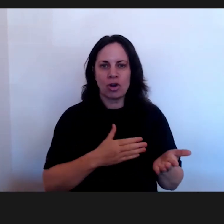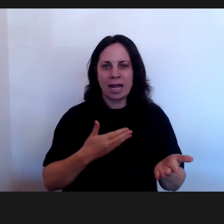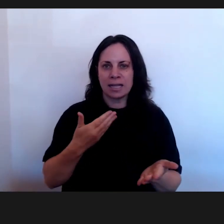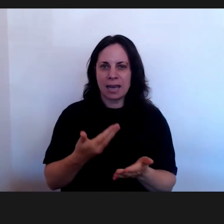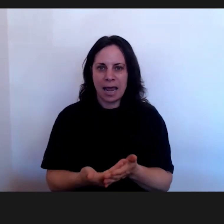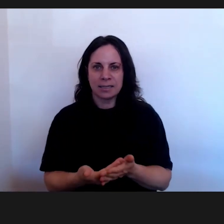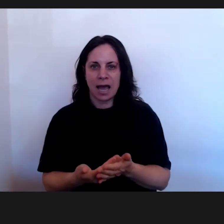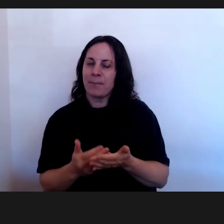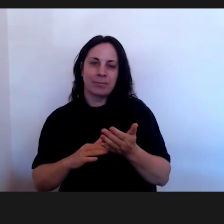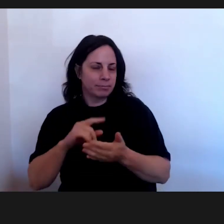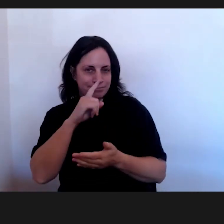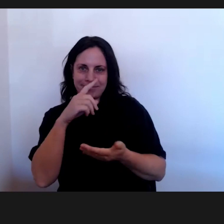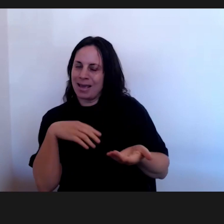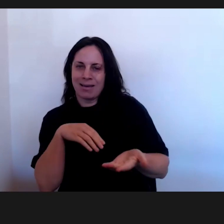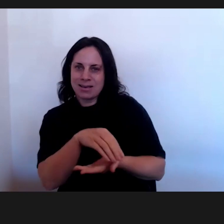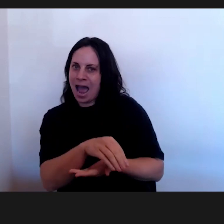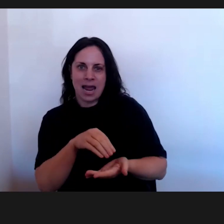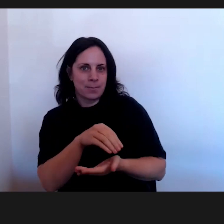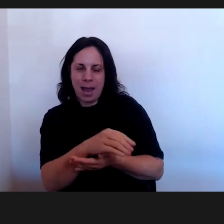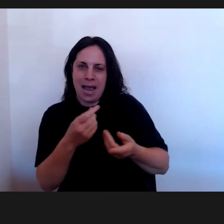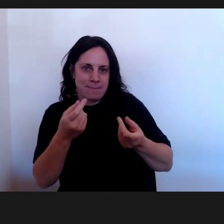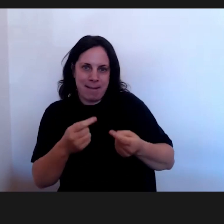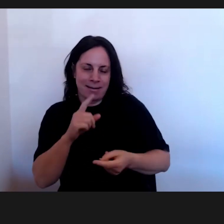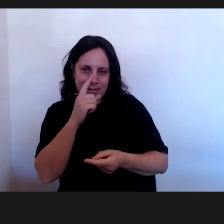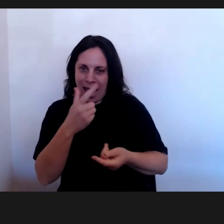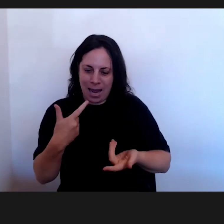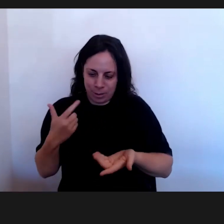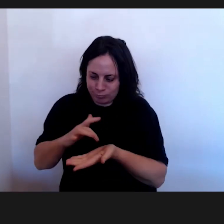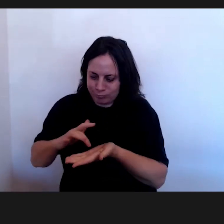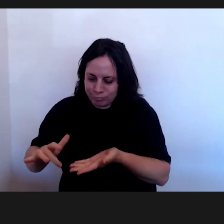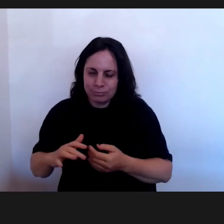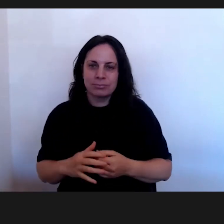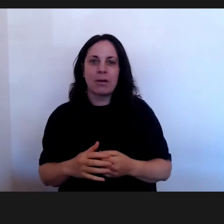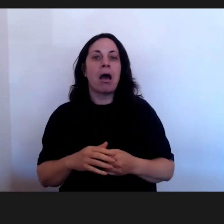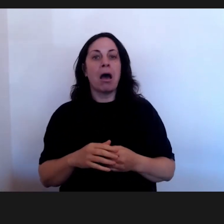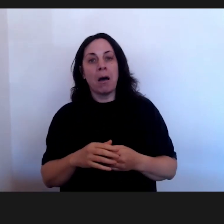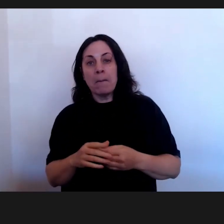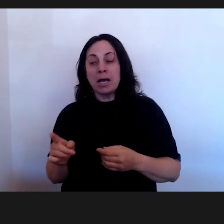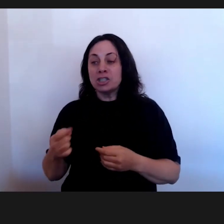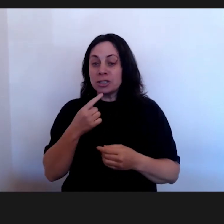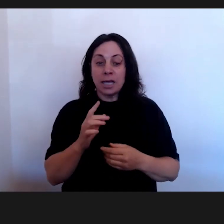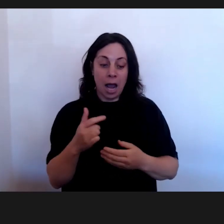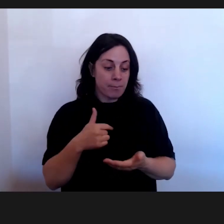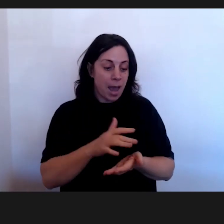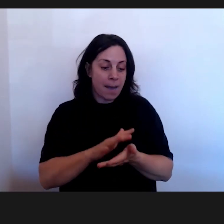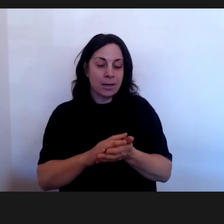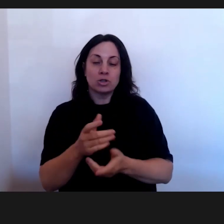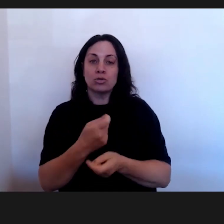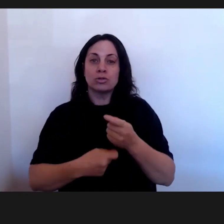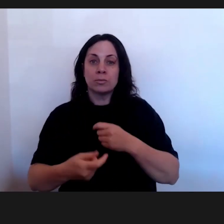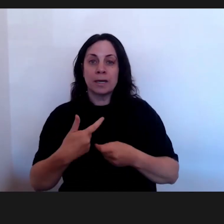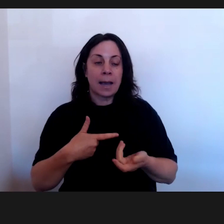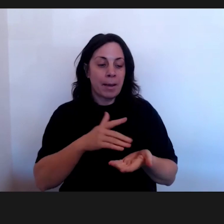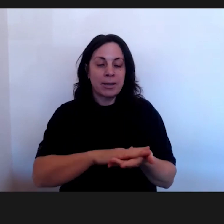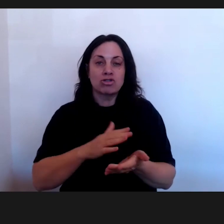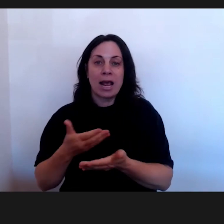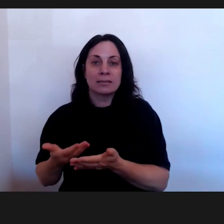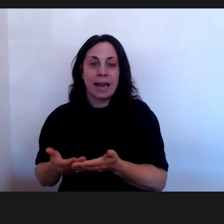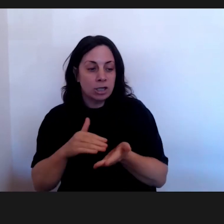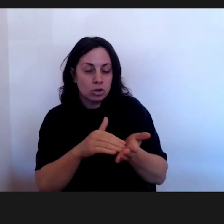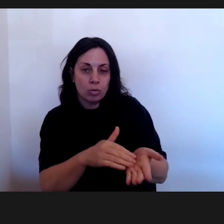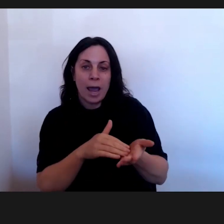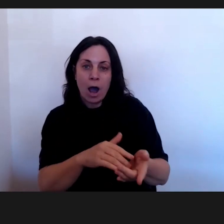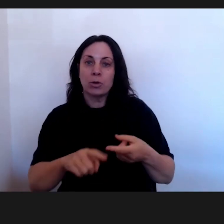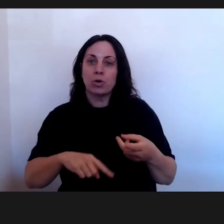the participants financial money, aid, but she did volunteer her time, supporting them to connect with